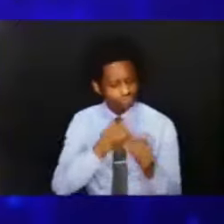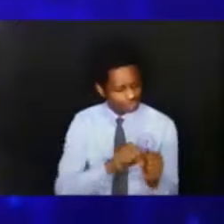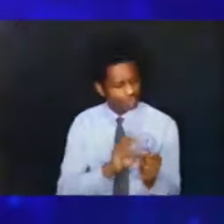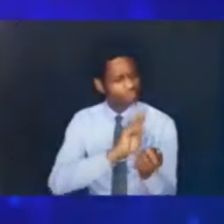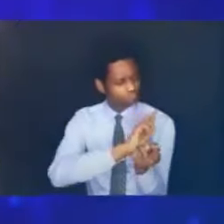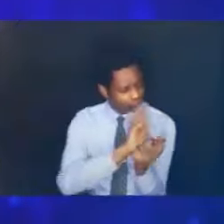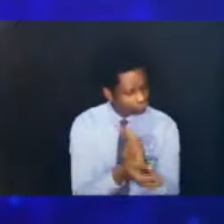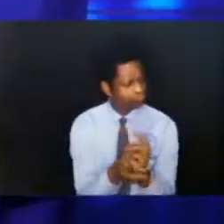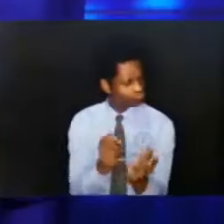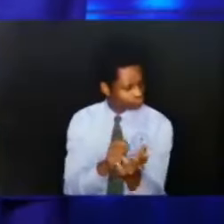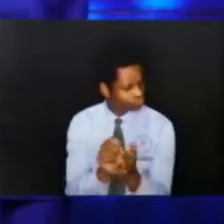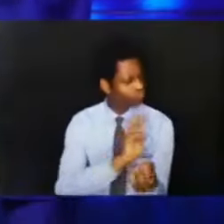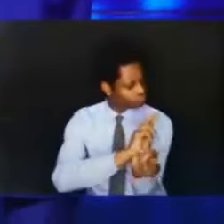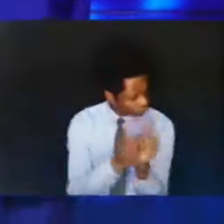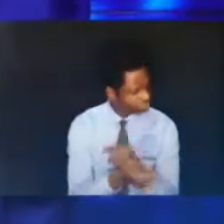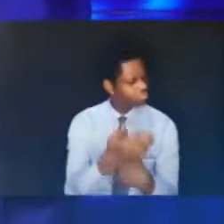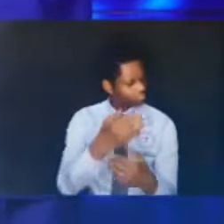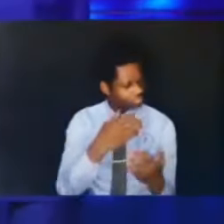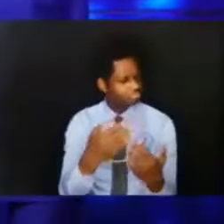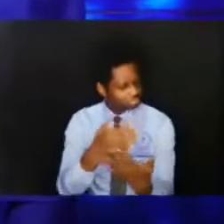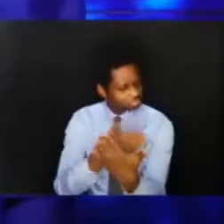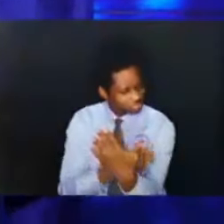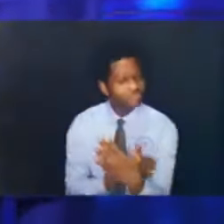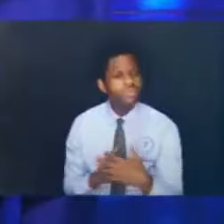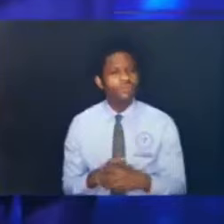repentance, and all that.